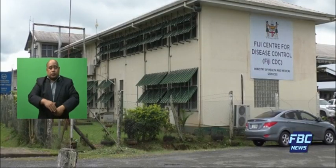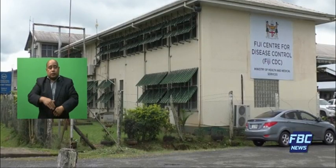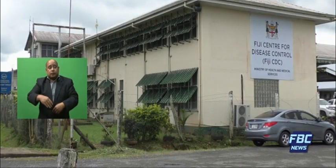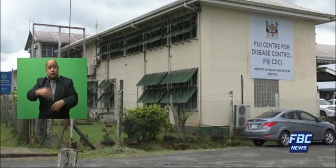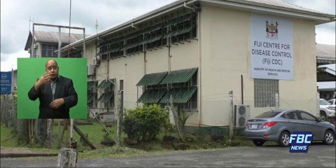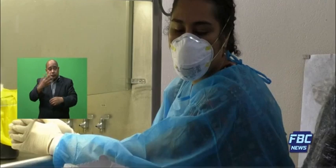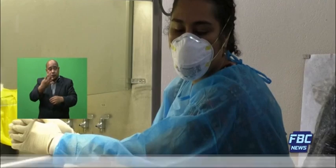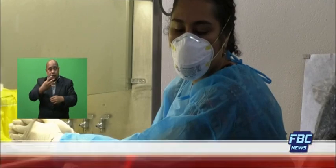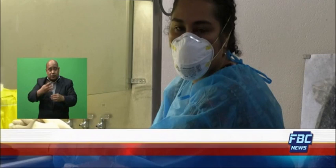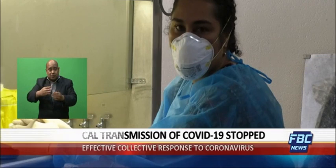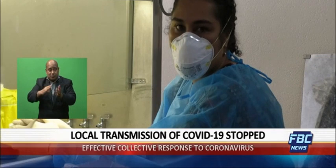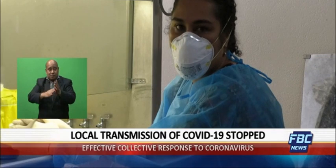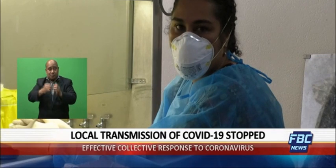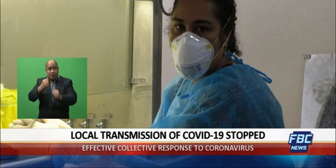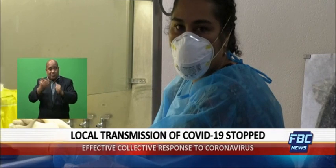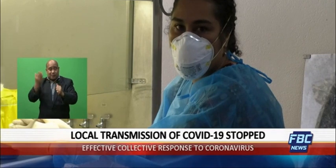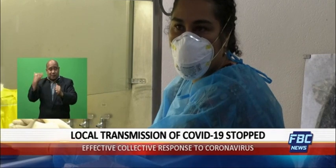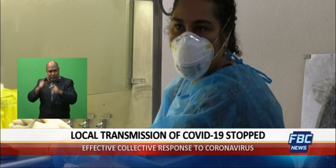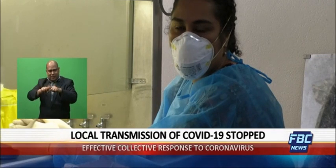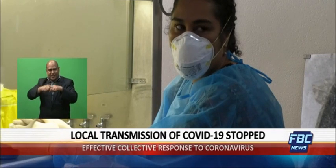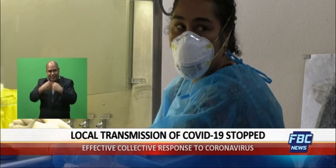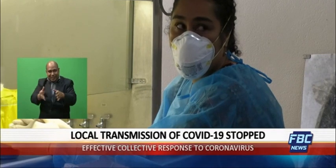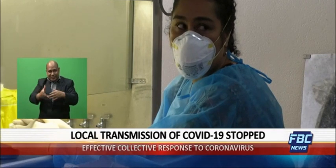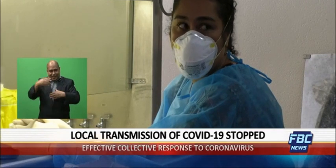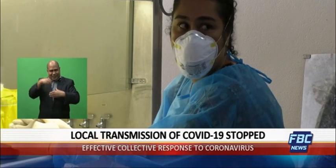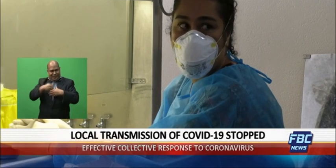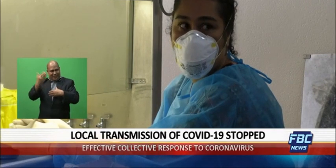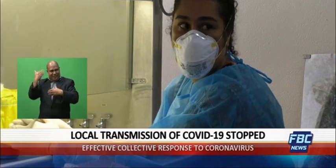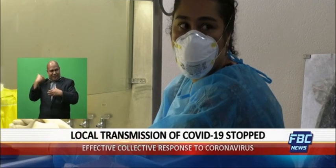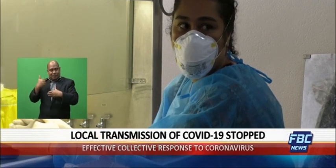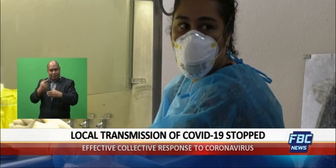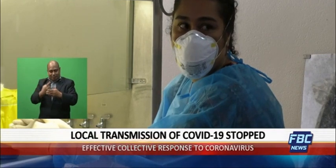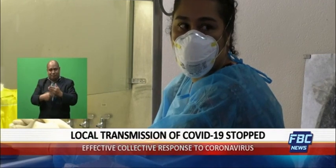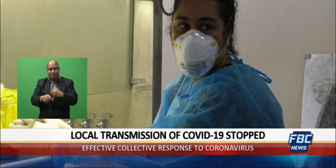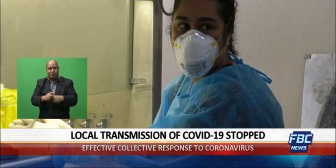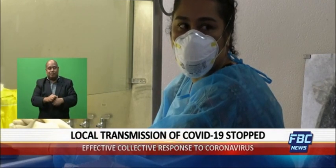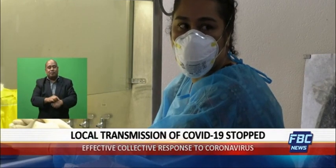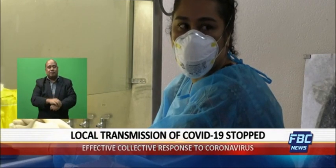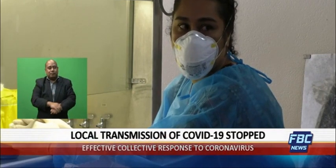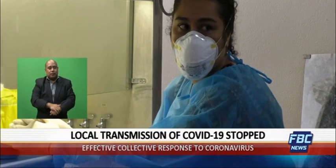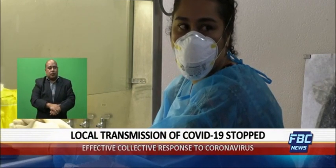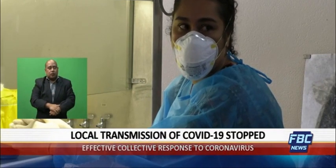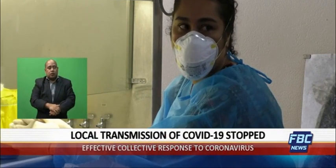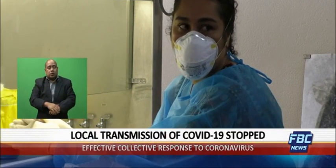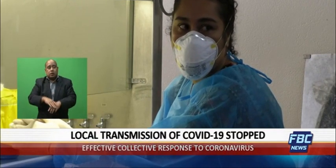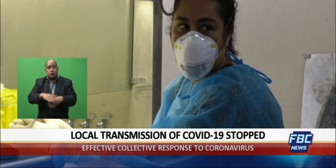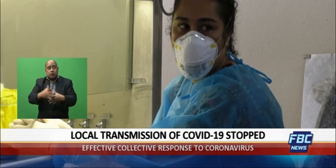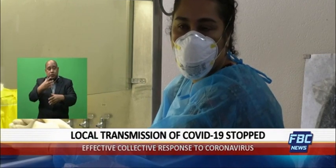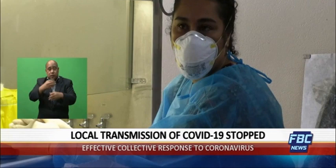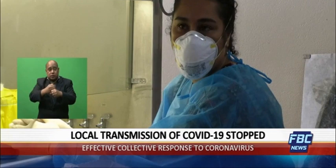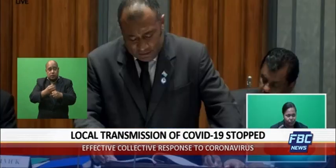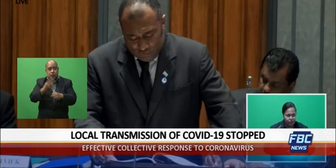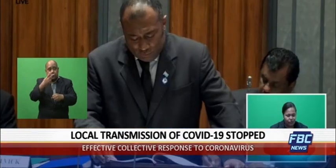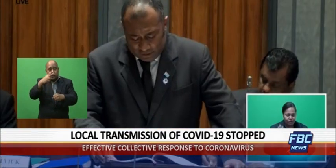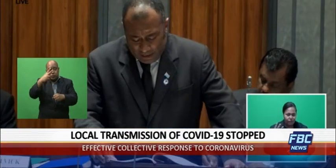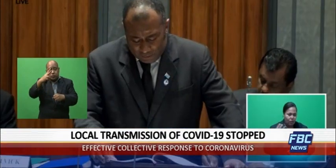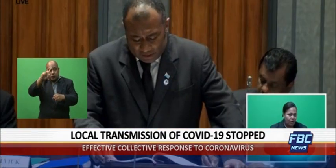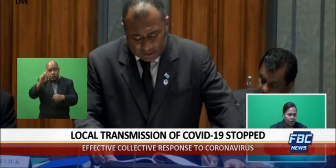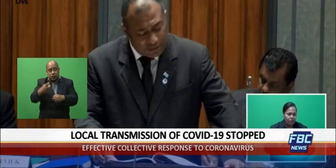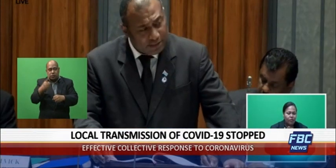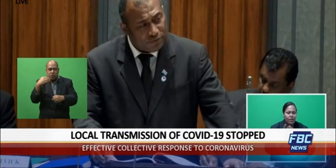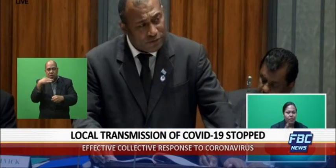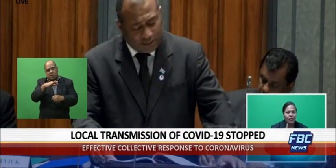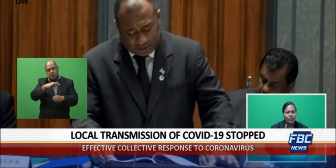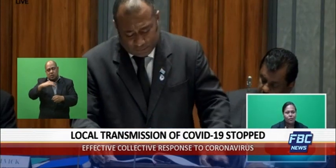own COVID-19 testing has been extensive. We conducted a total of 2,431 tests, which